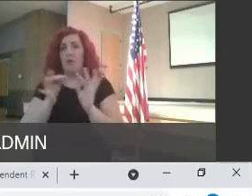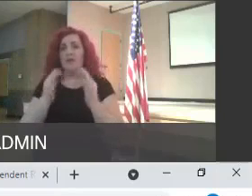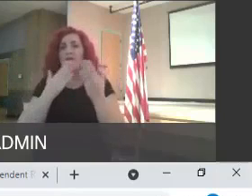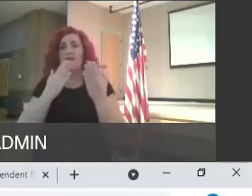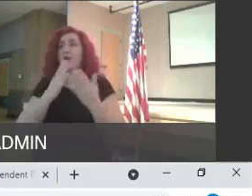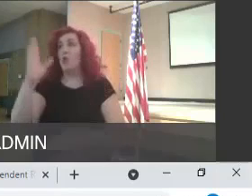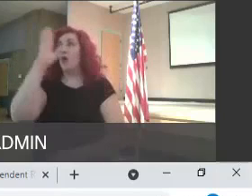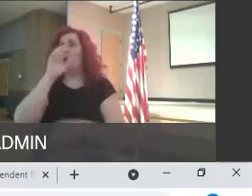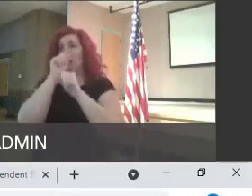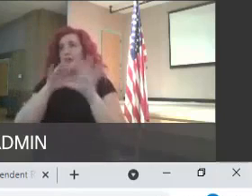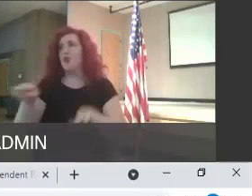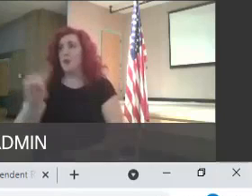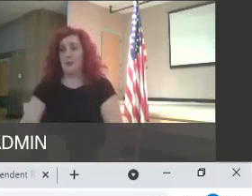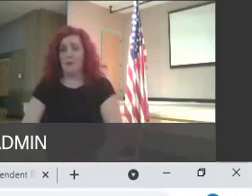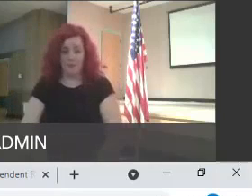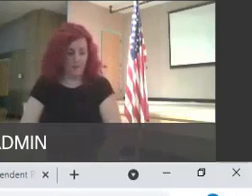bless.